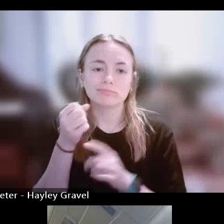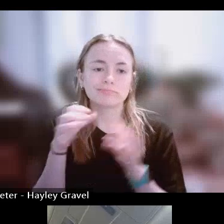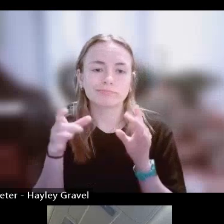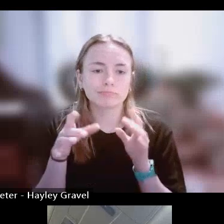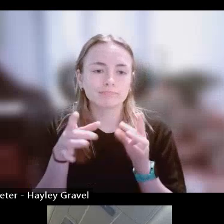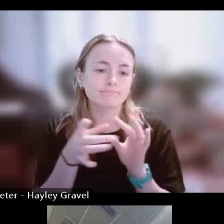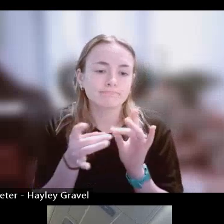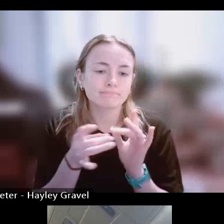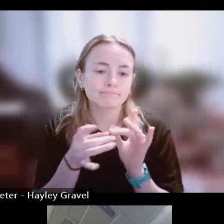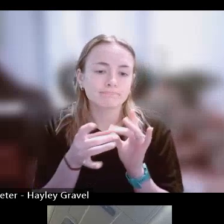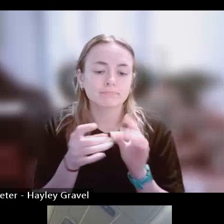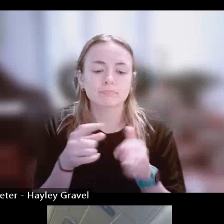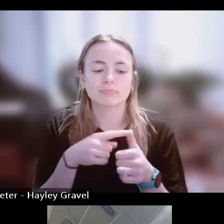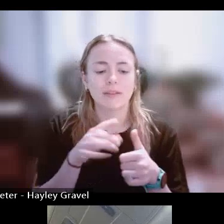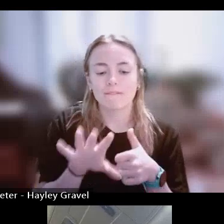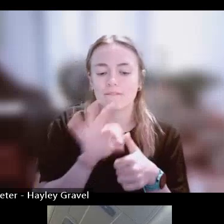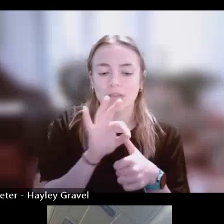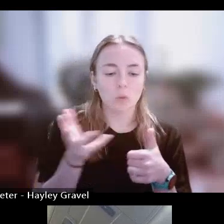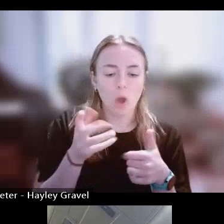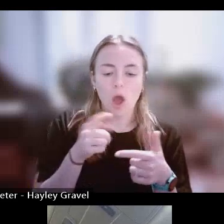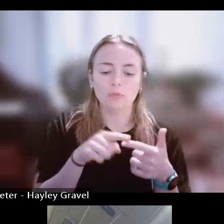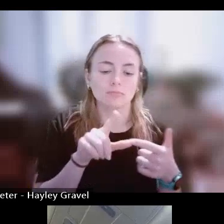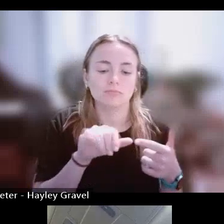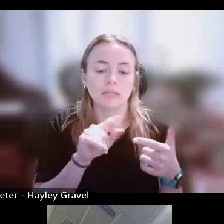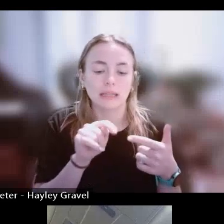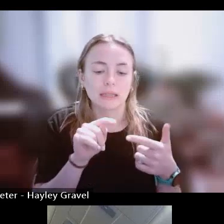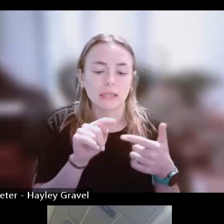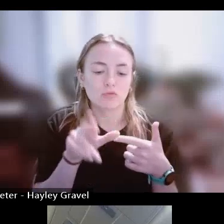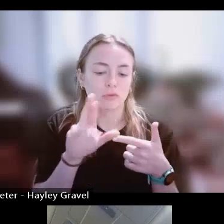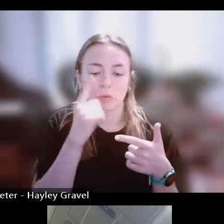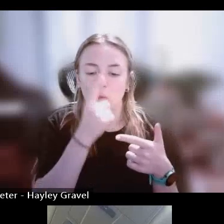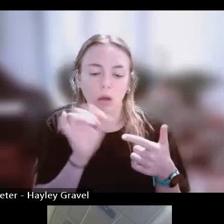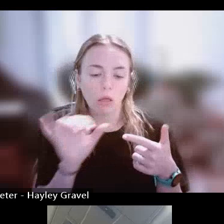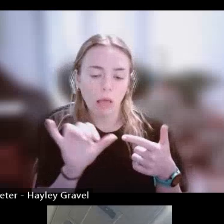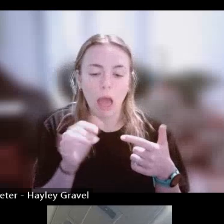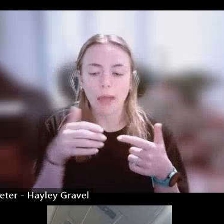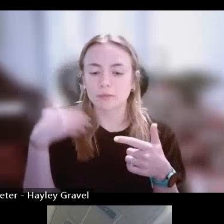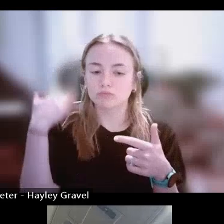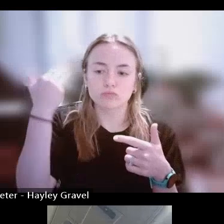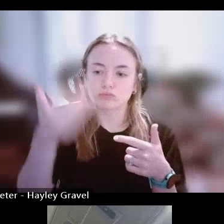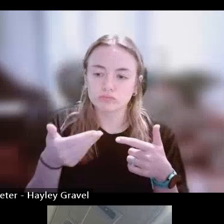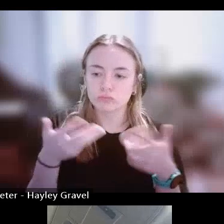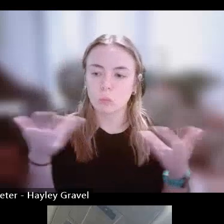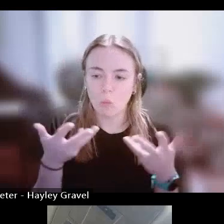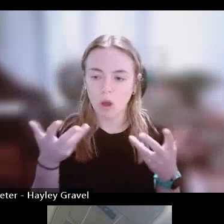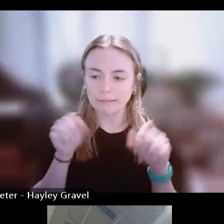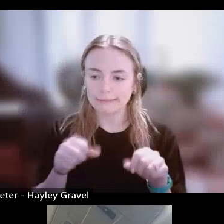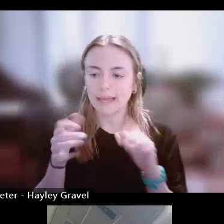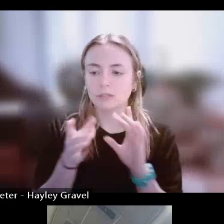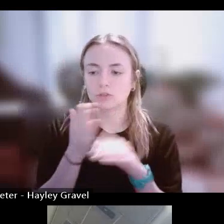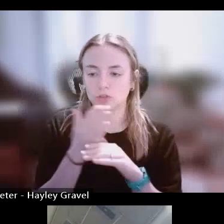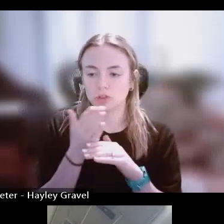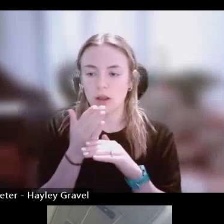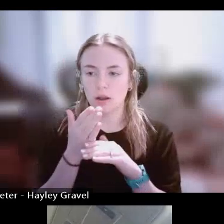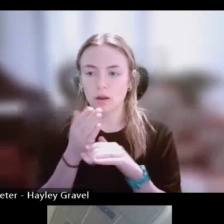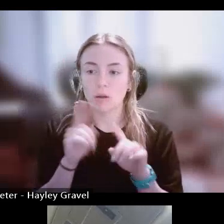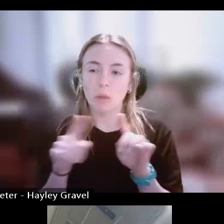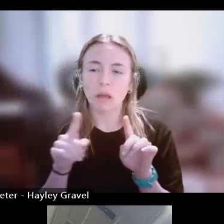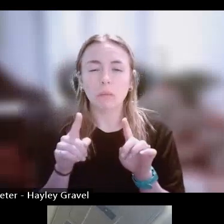you found, where it's going, any of those sort of things. But I'm going to ask at least half of